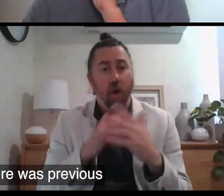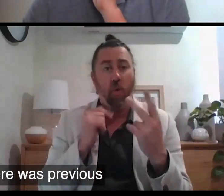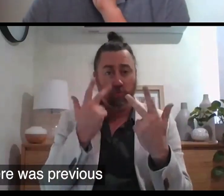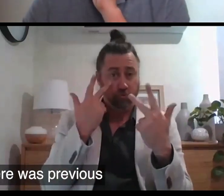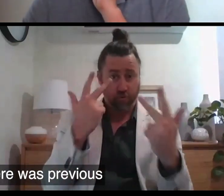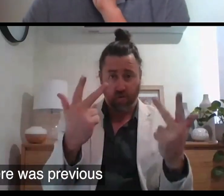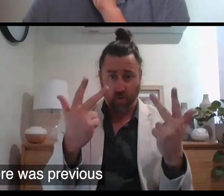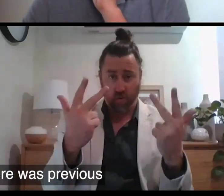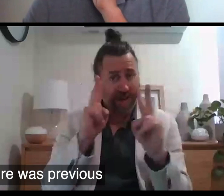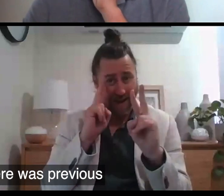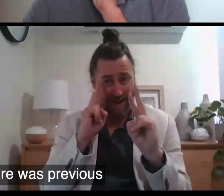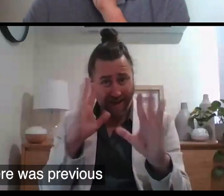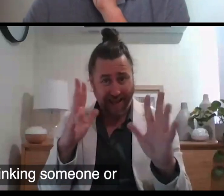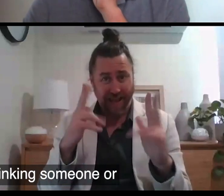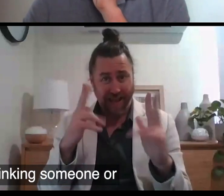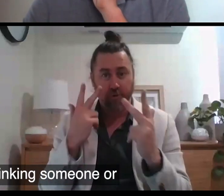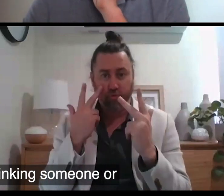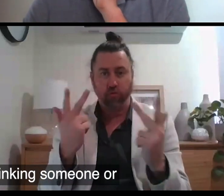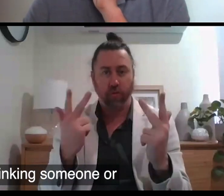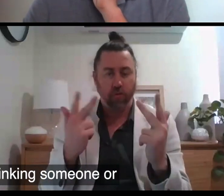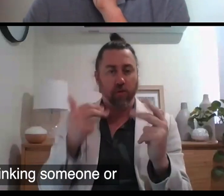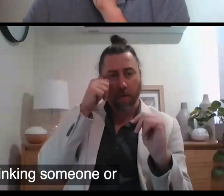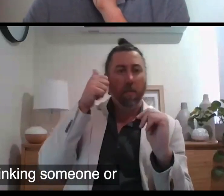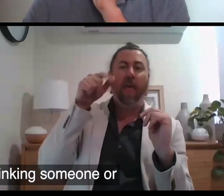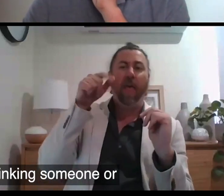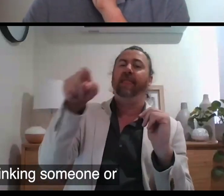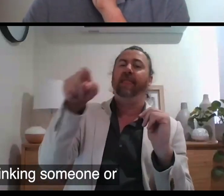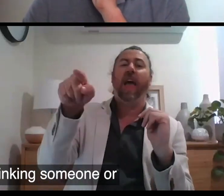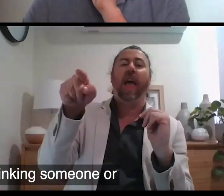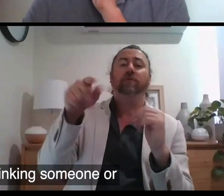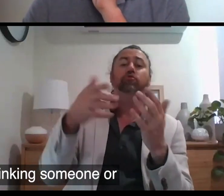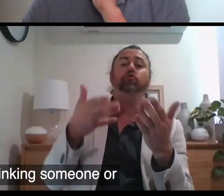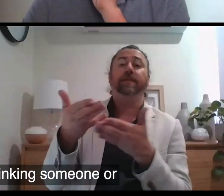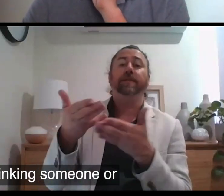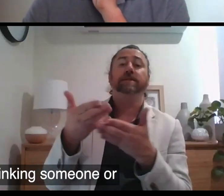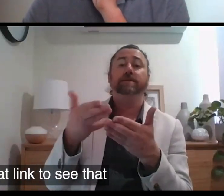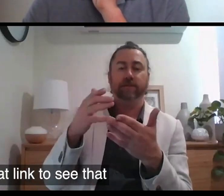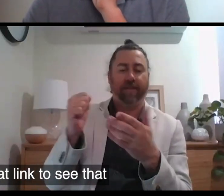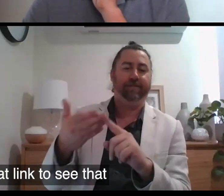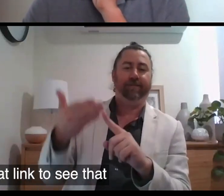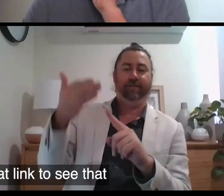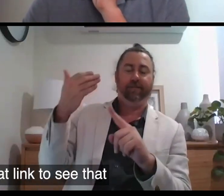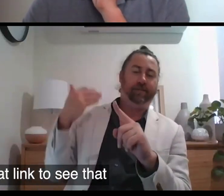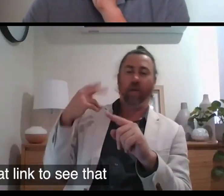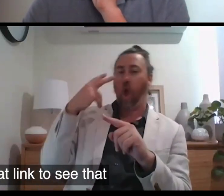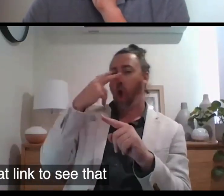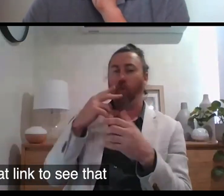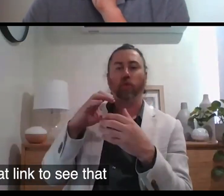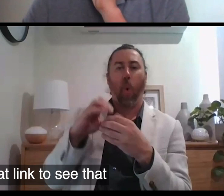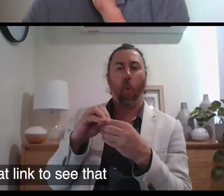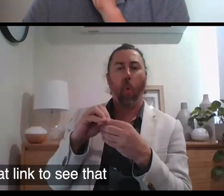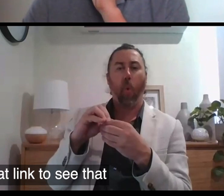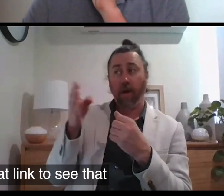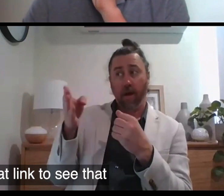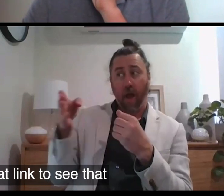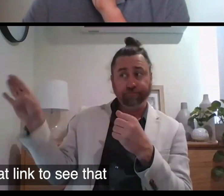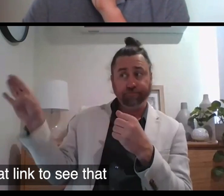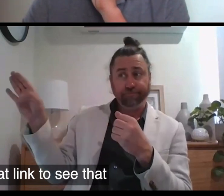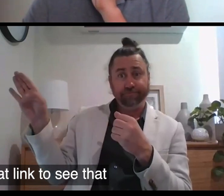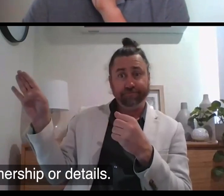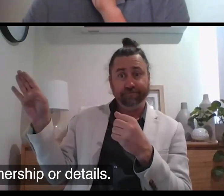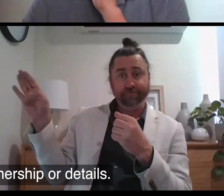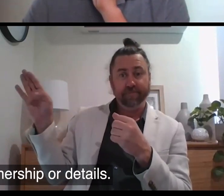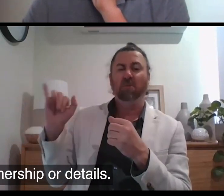note acknowledging that there was previous ownership of the service and linking someone or allowing them to press on that link to